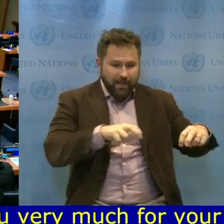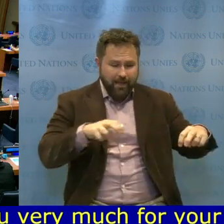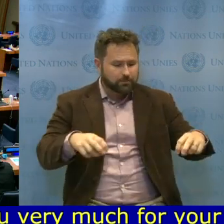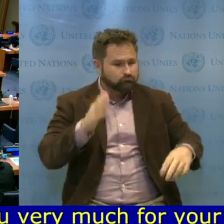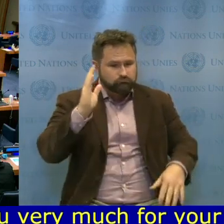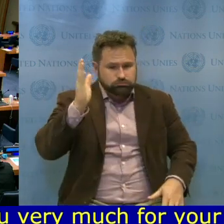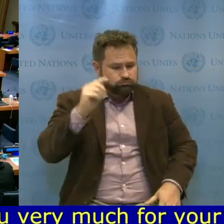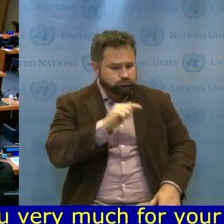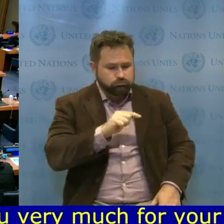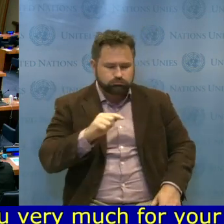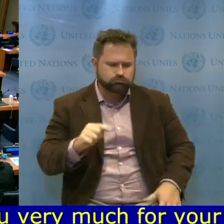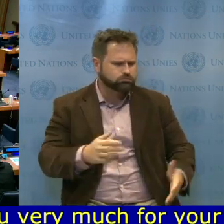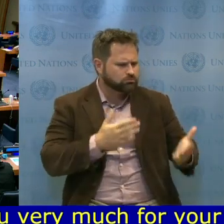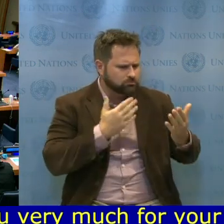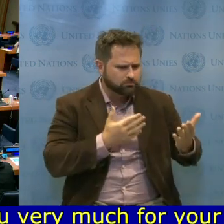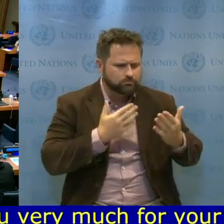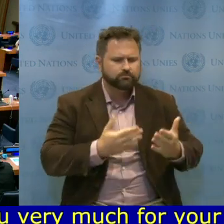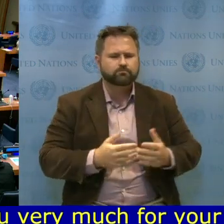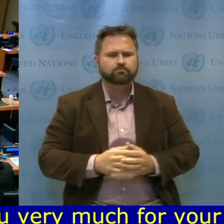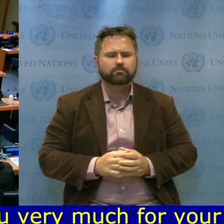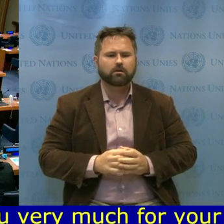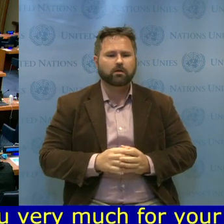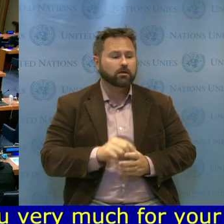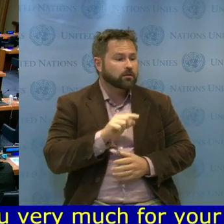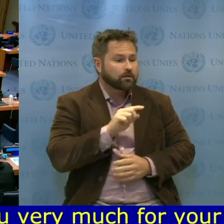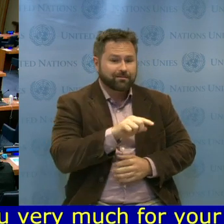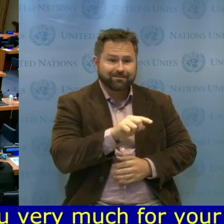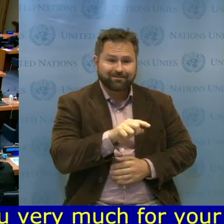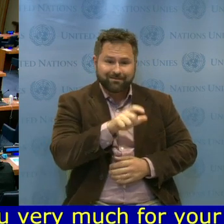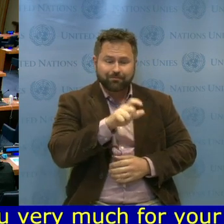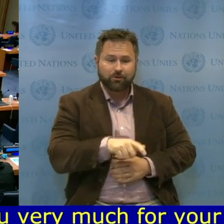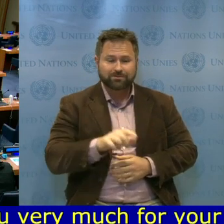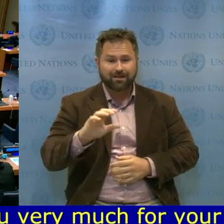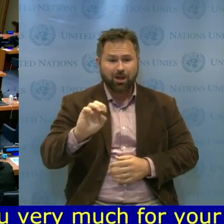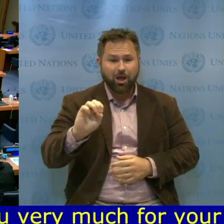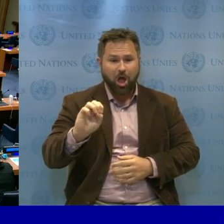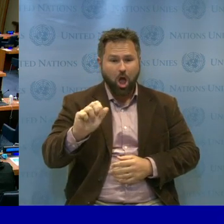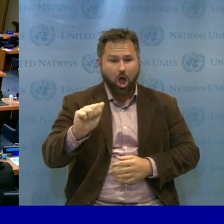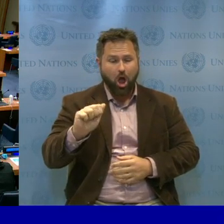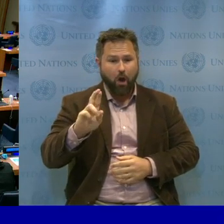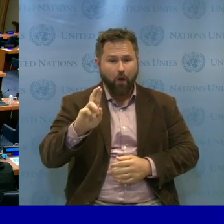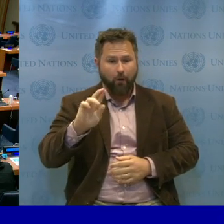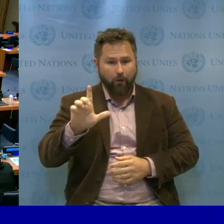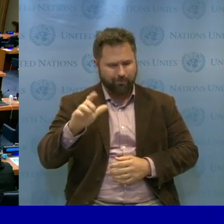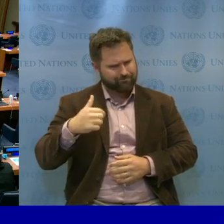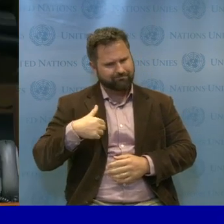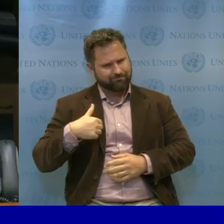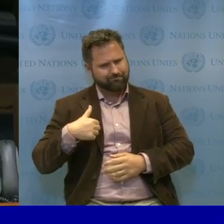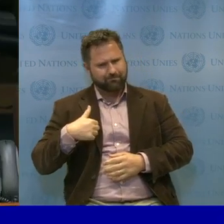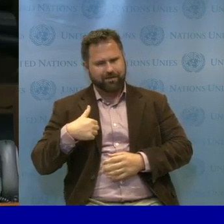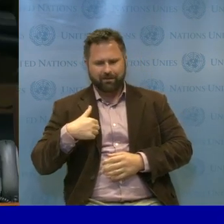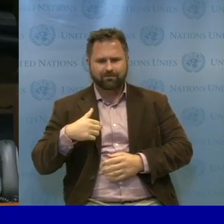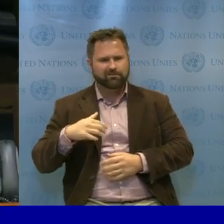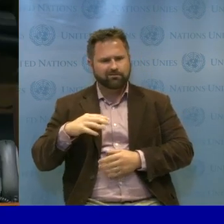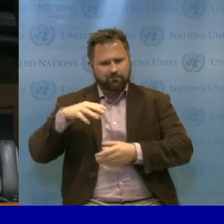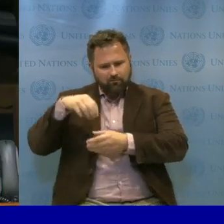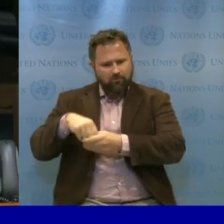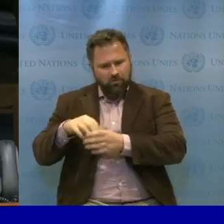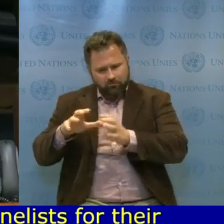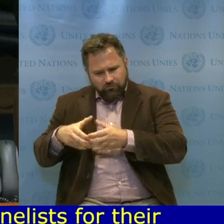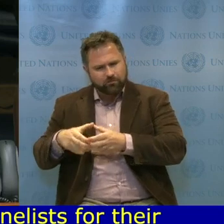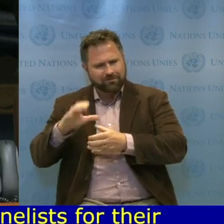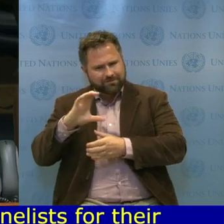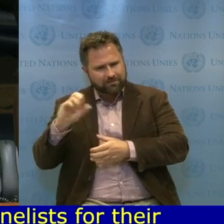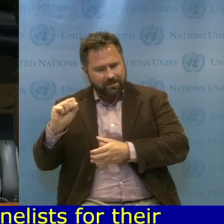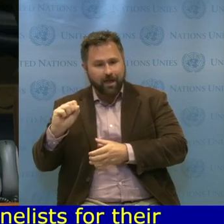presentations, especially Mr. Corey Earle. As a member myself of civil society, I know how exhilarating it can